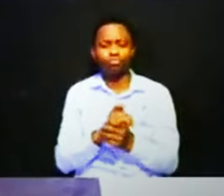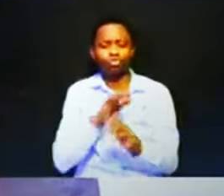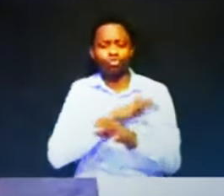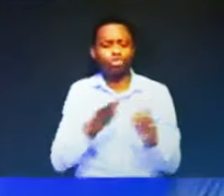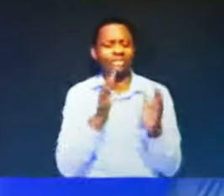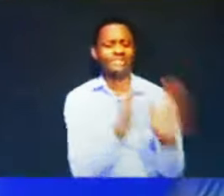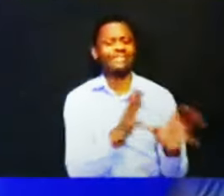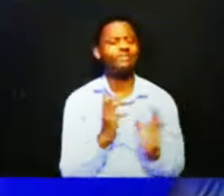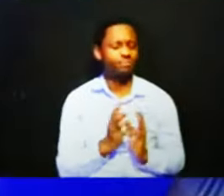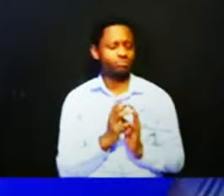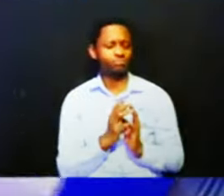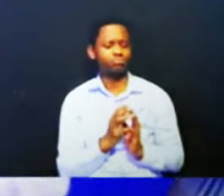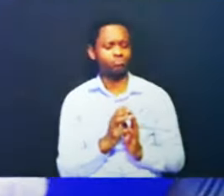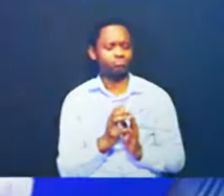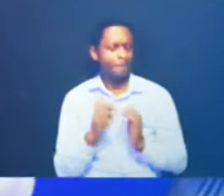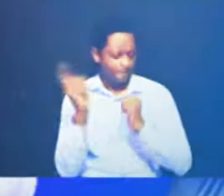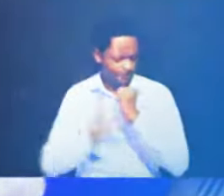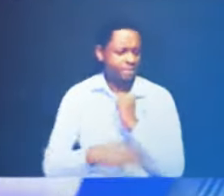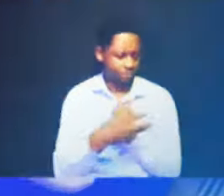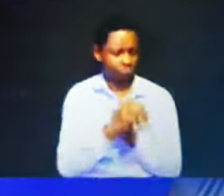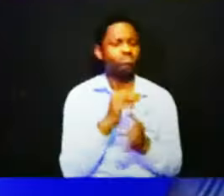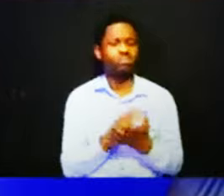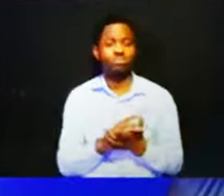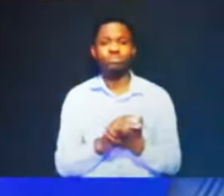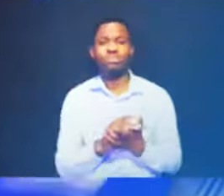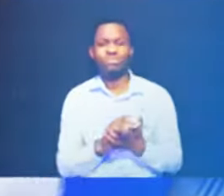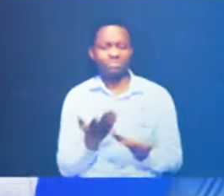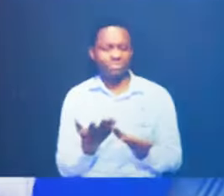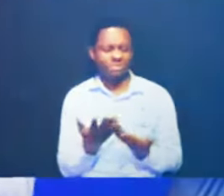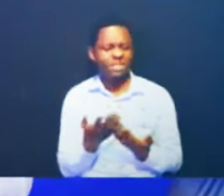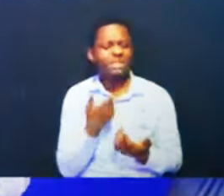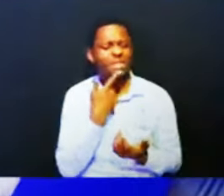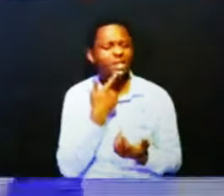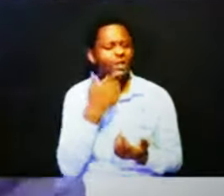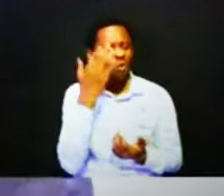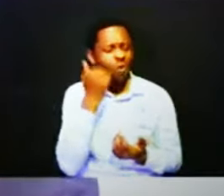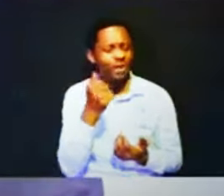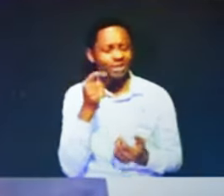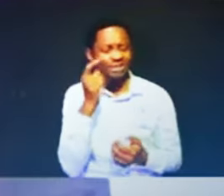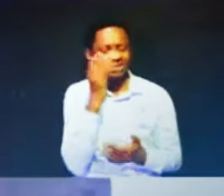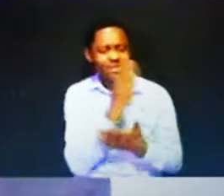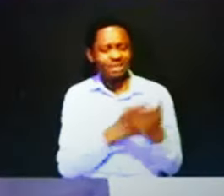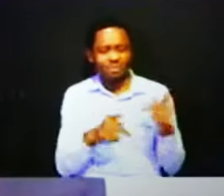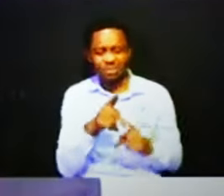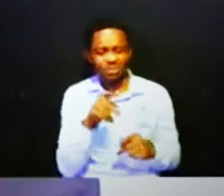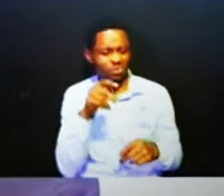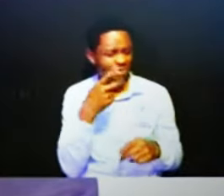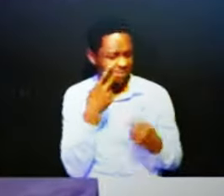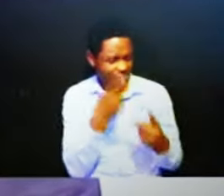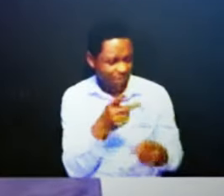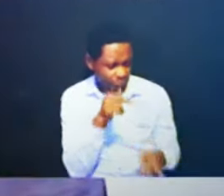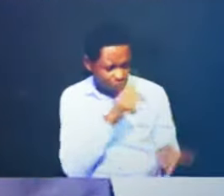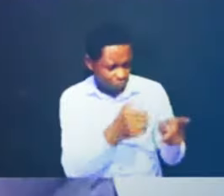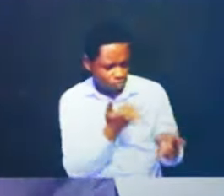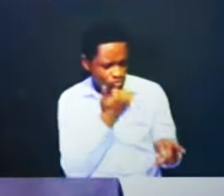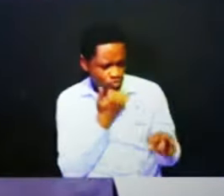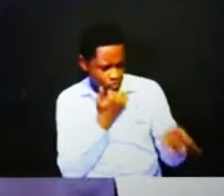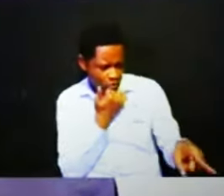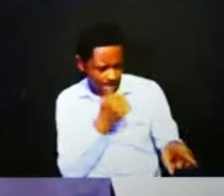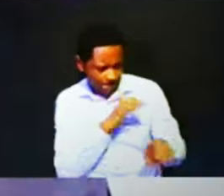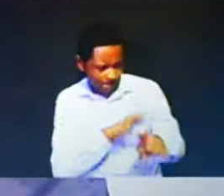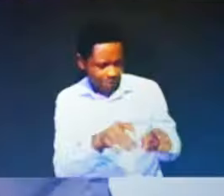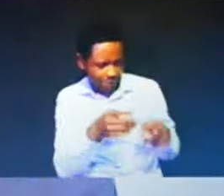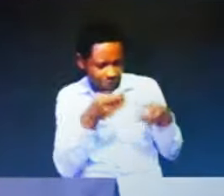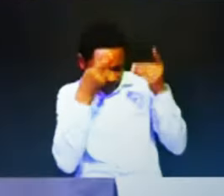from bringing discipline in organizations and even at home? Na adinti ne ye ka sey nipa bi e to de bi a won pese wo be tie